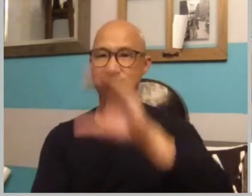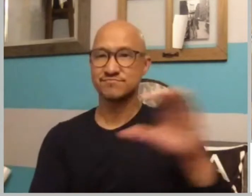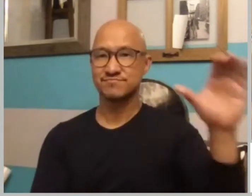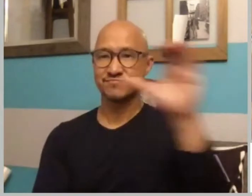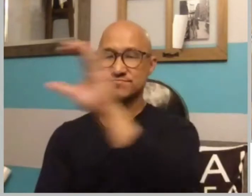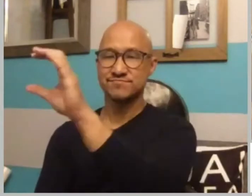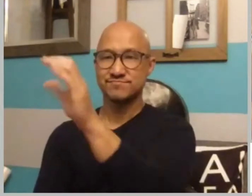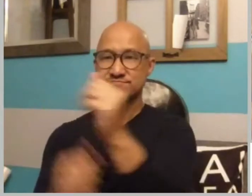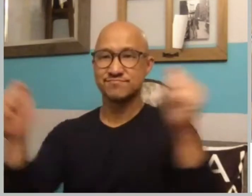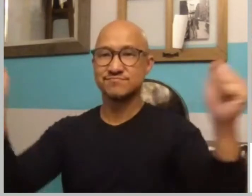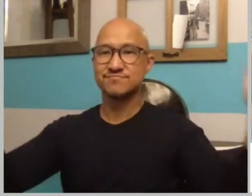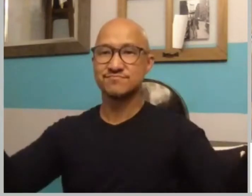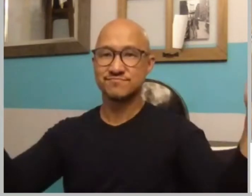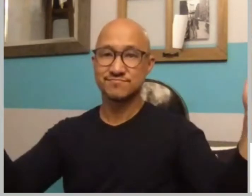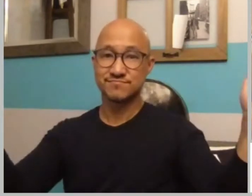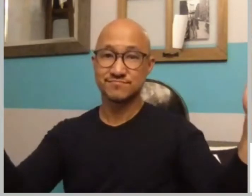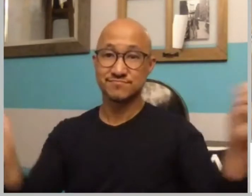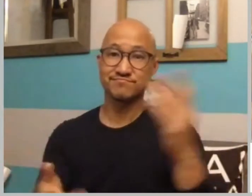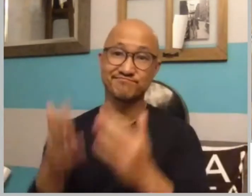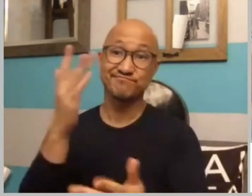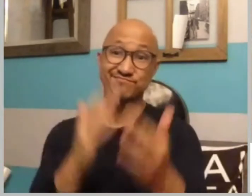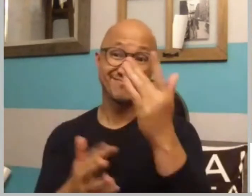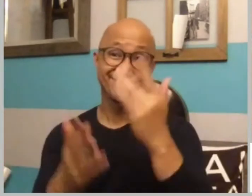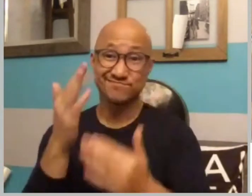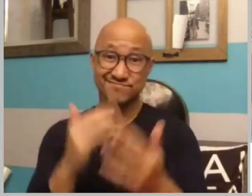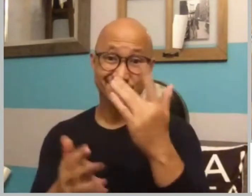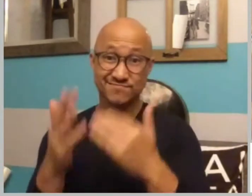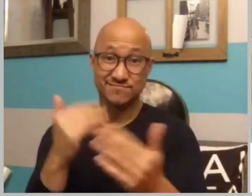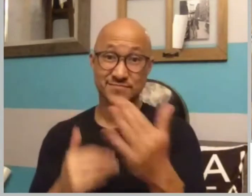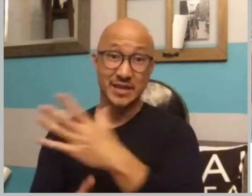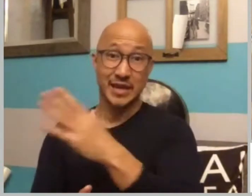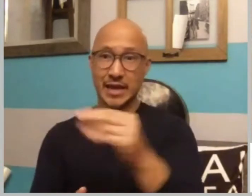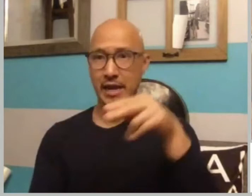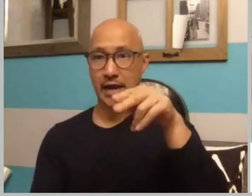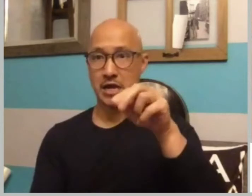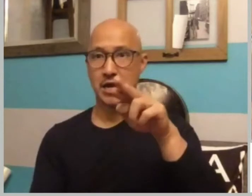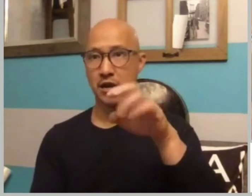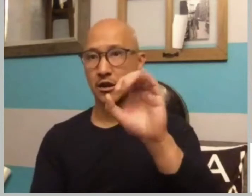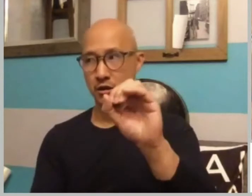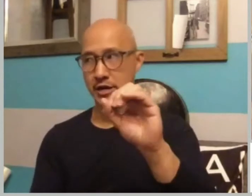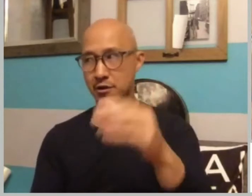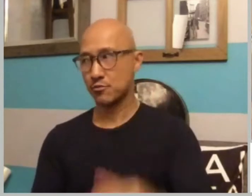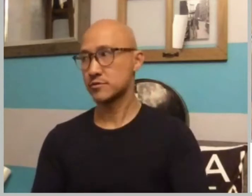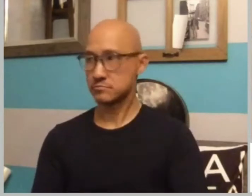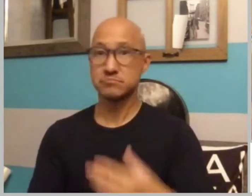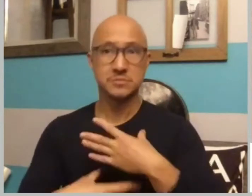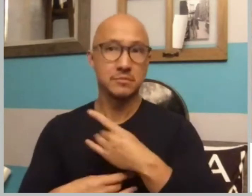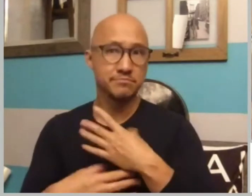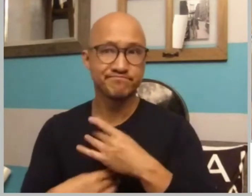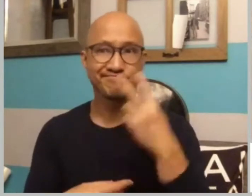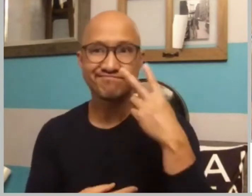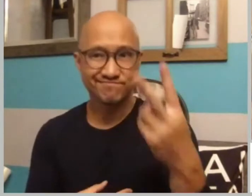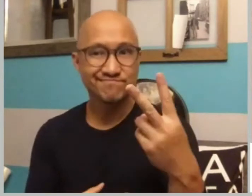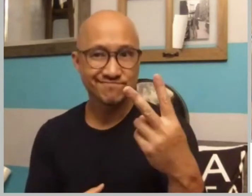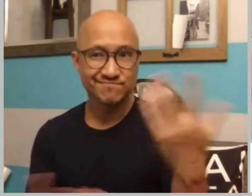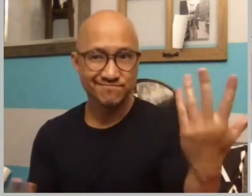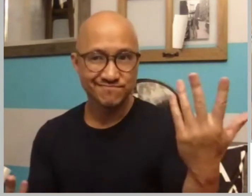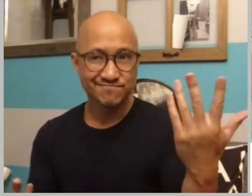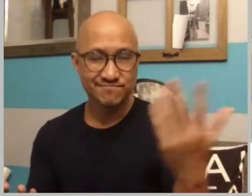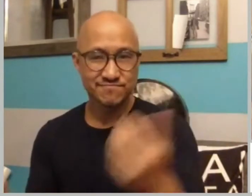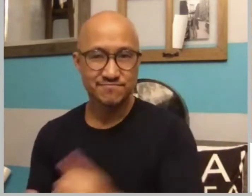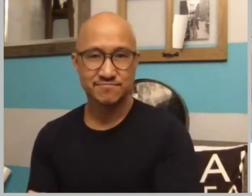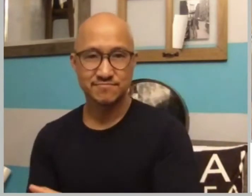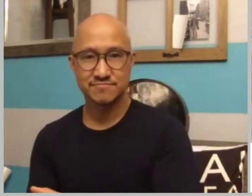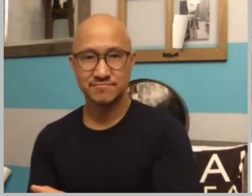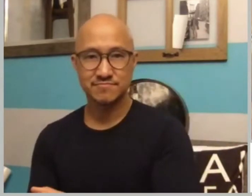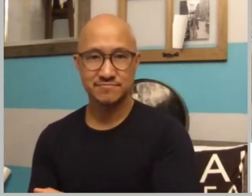And just to give you some background on the type of man Nero was, it's believed that he had his mother